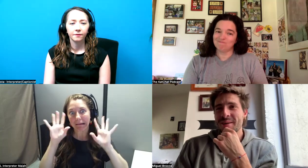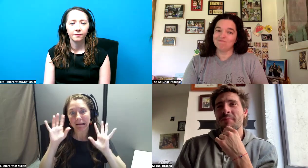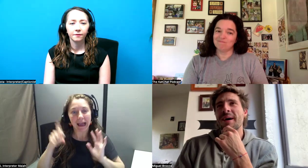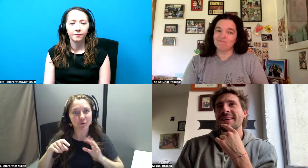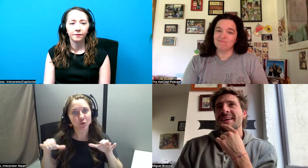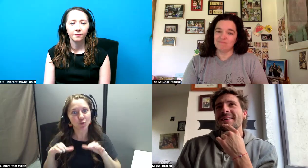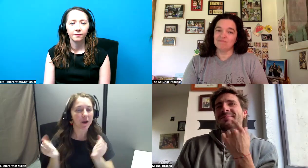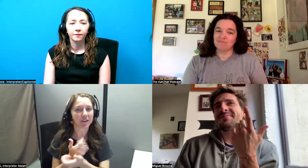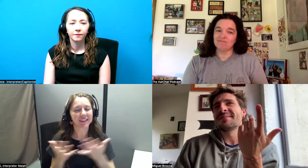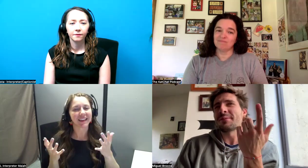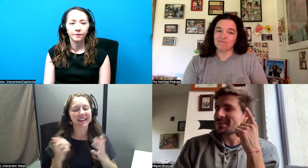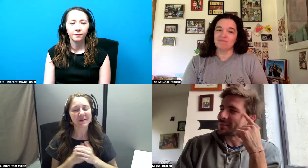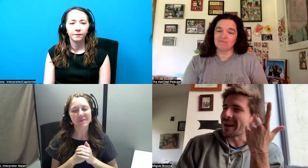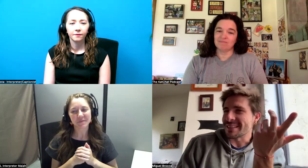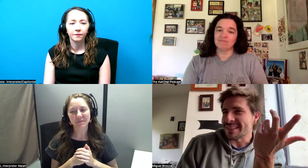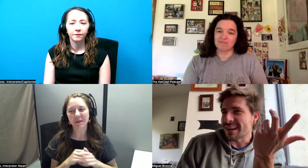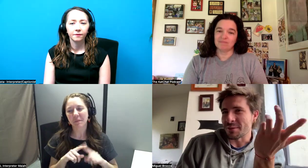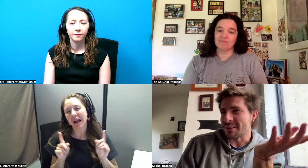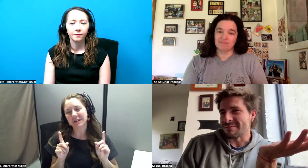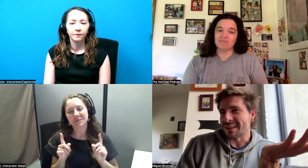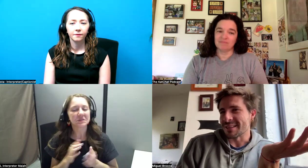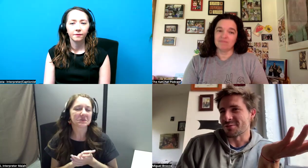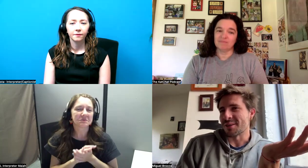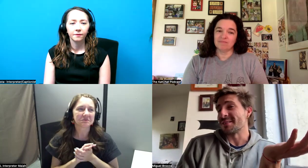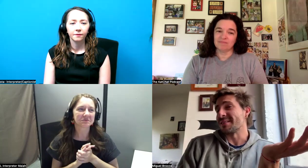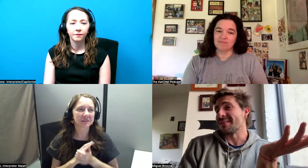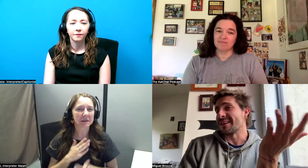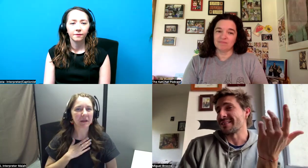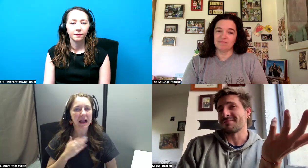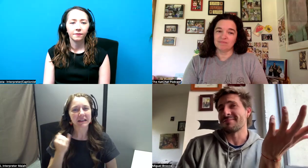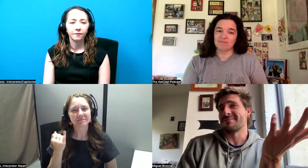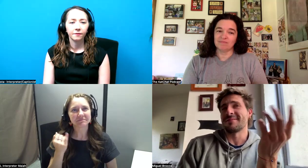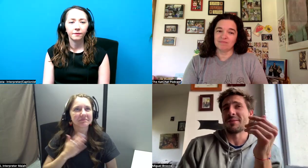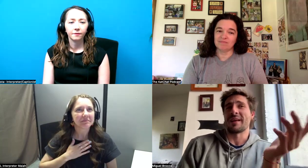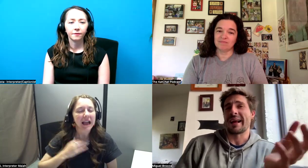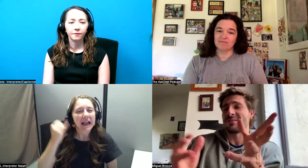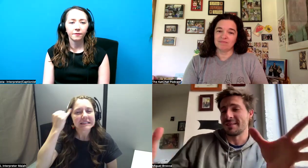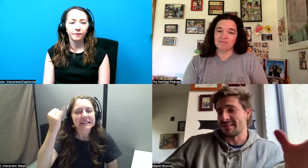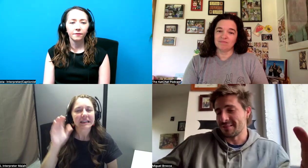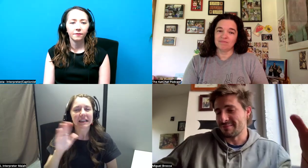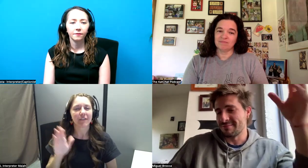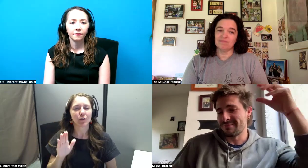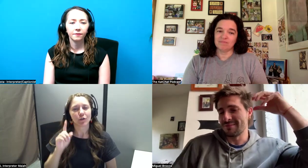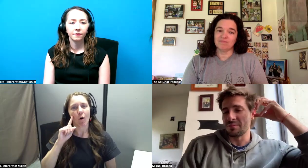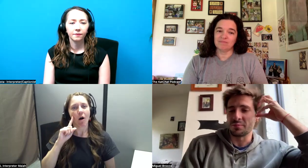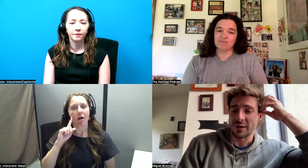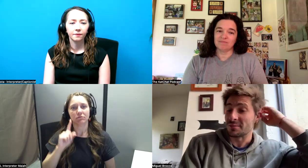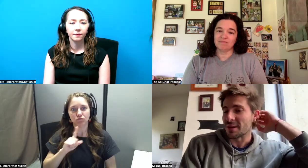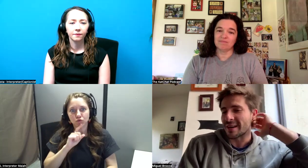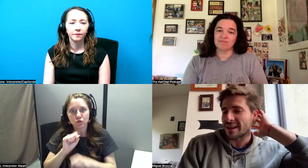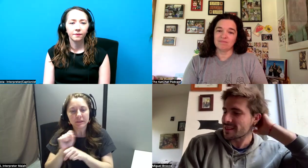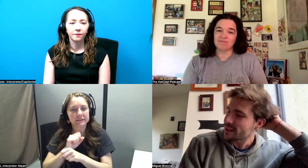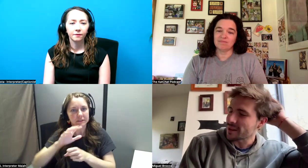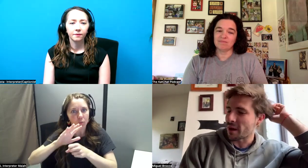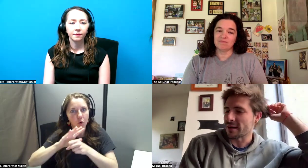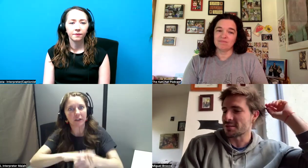know. But that was just my idea. I mean, I never felt it like they would actually pressure me